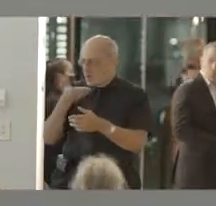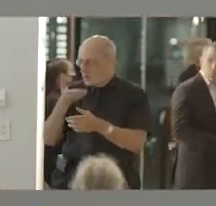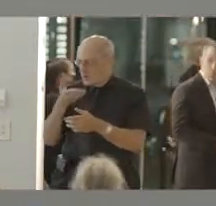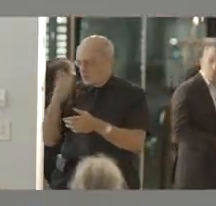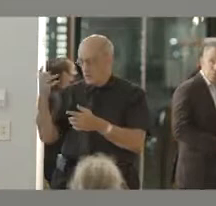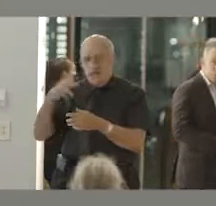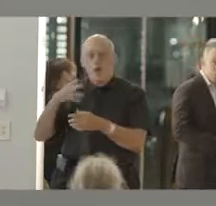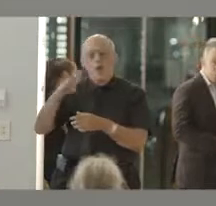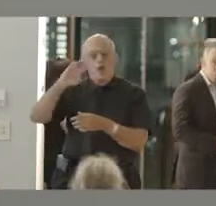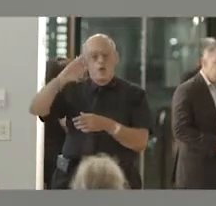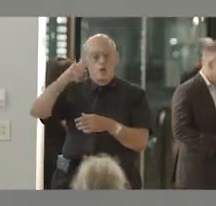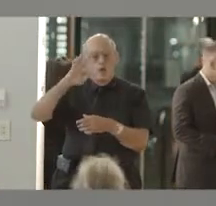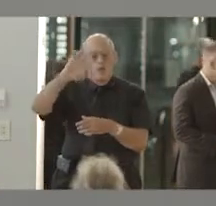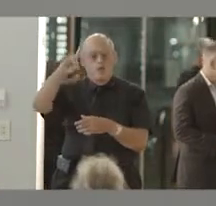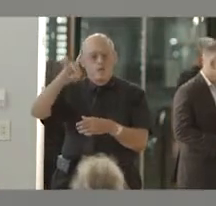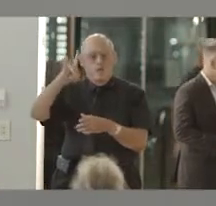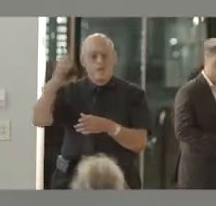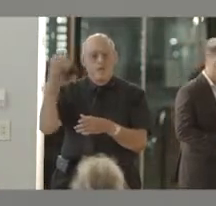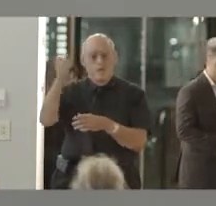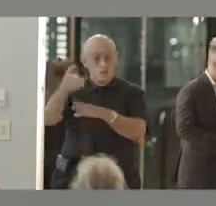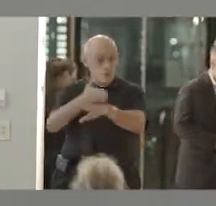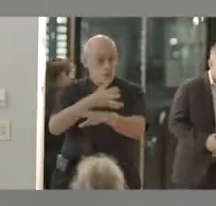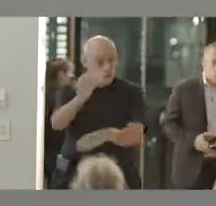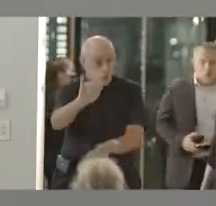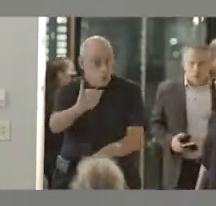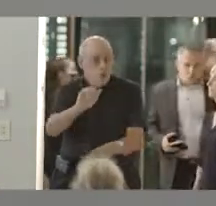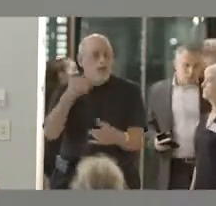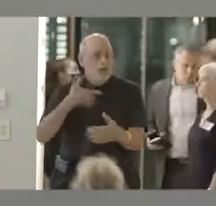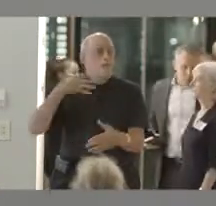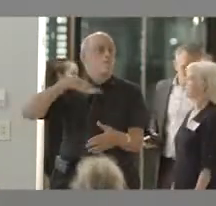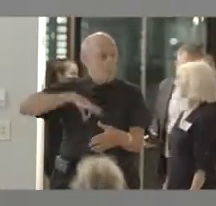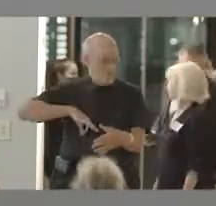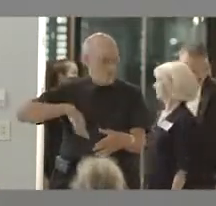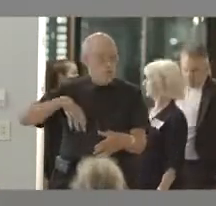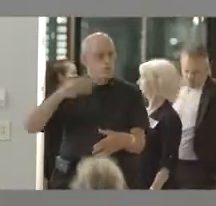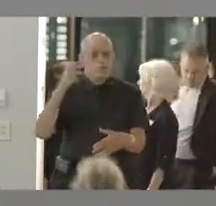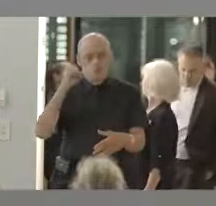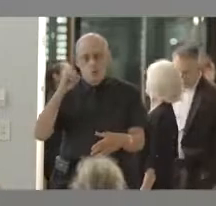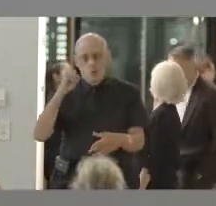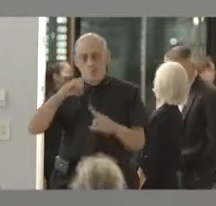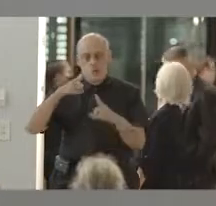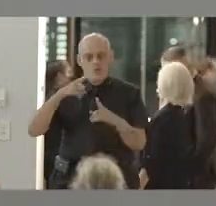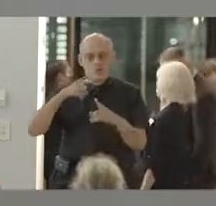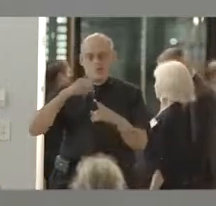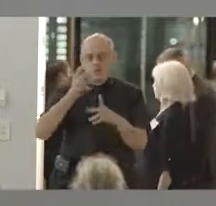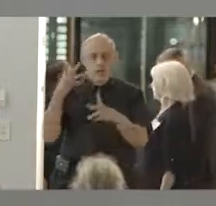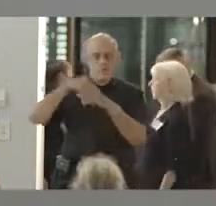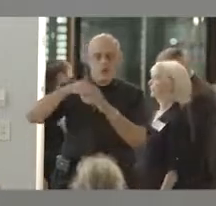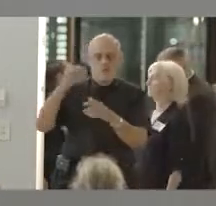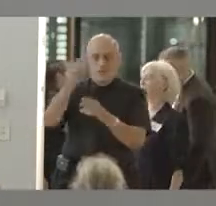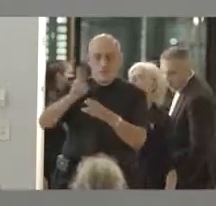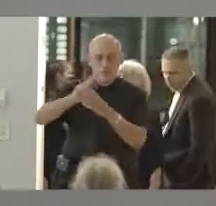Is Brookfield helping fund these improvements? They're a major beneficiary of this work and are exempt from land lease payments